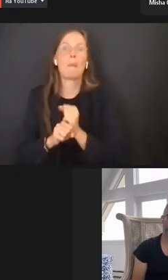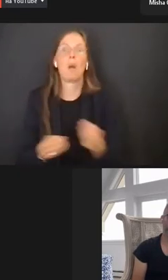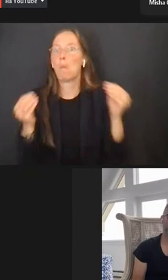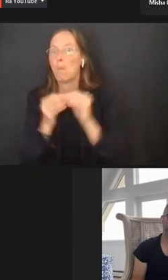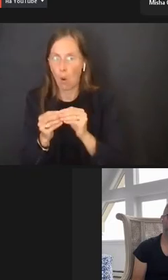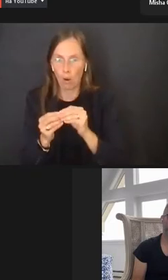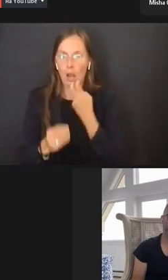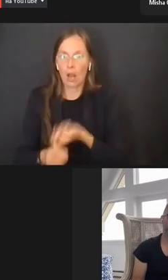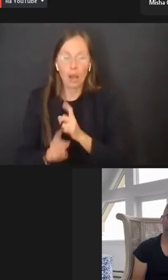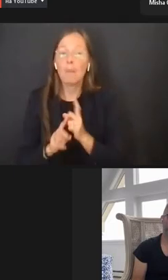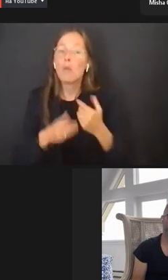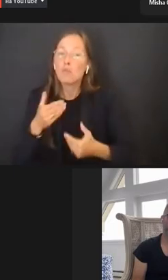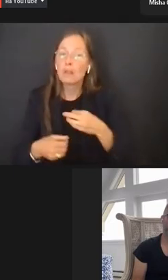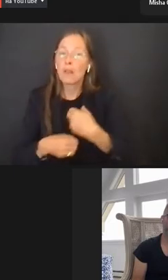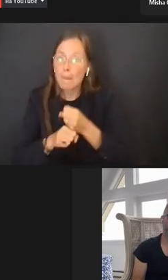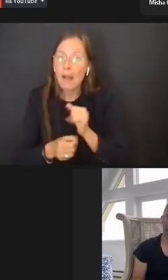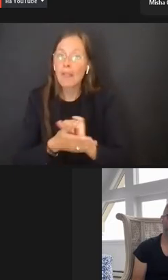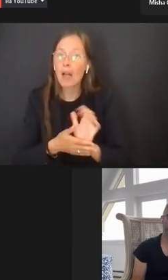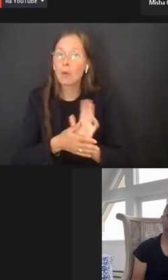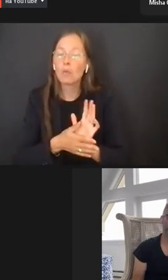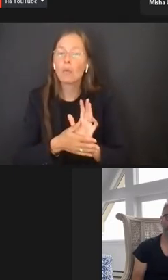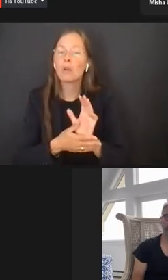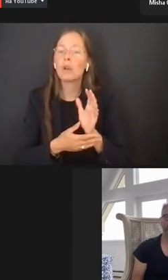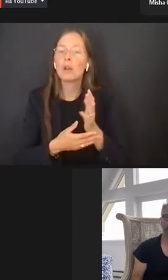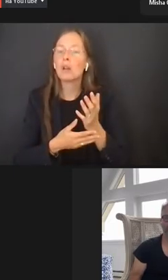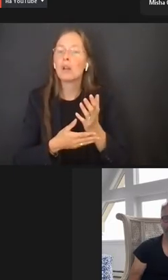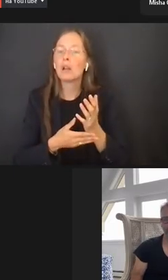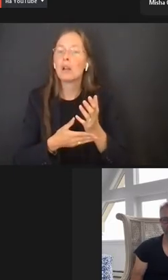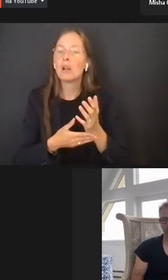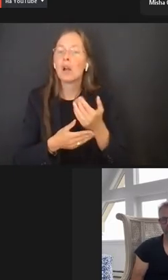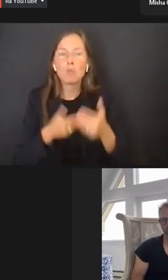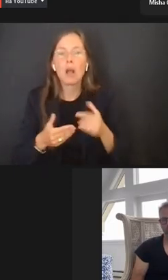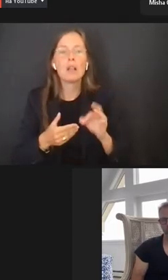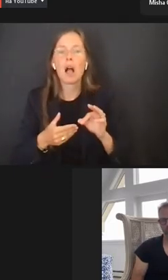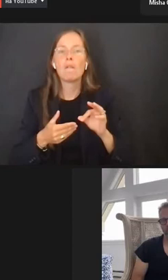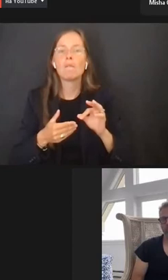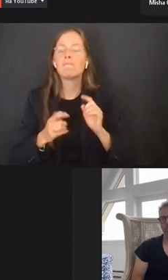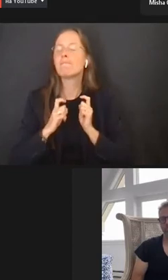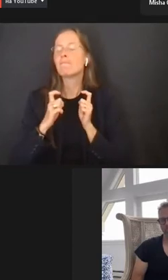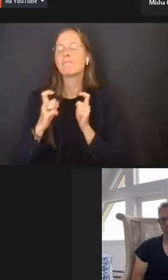of making that movie was one of just surrender and faith.